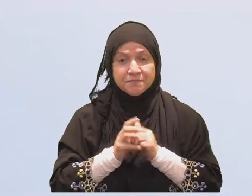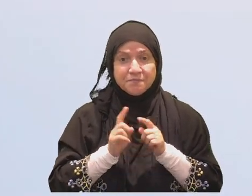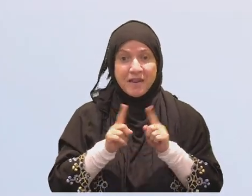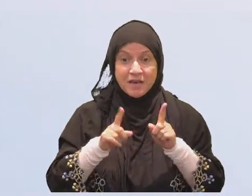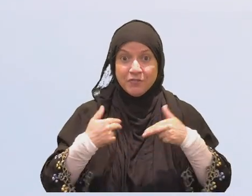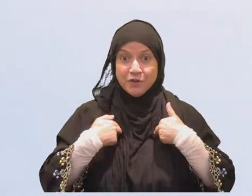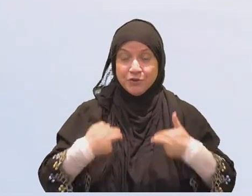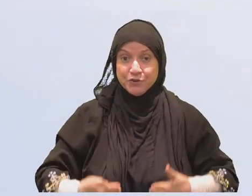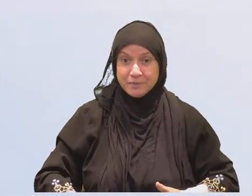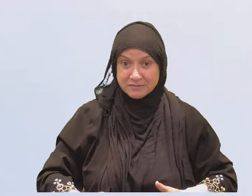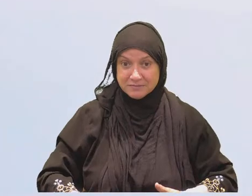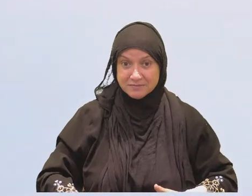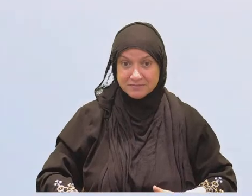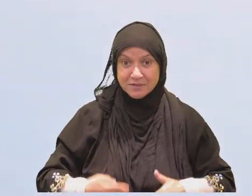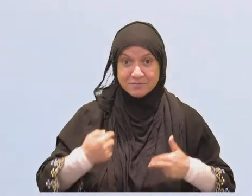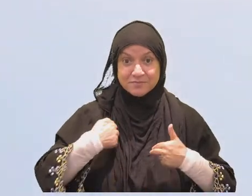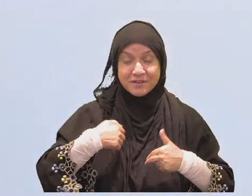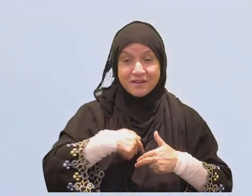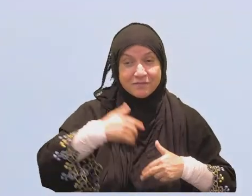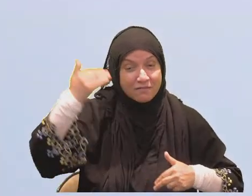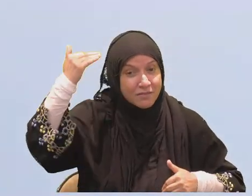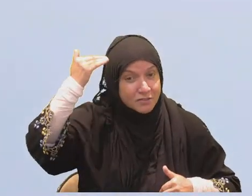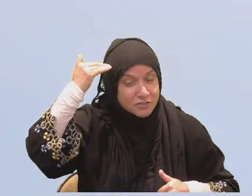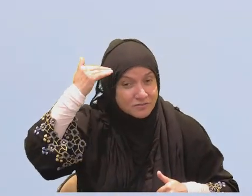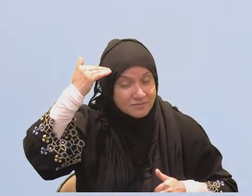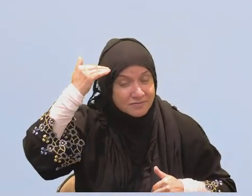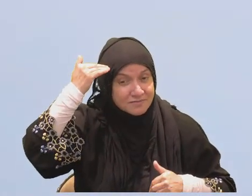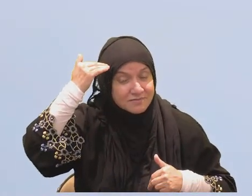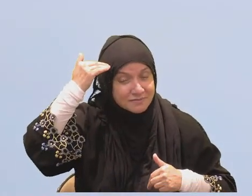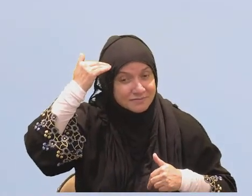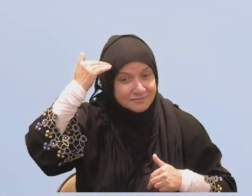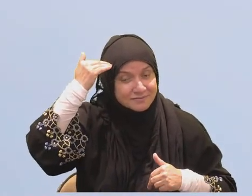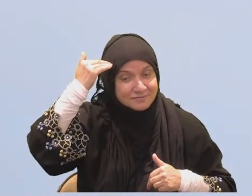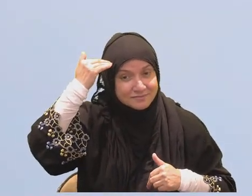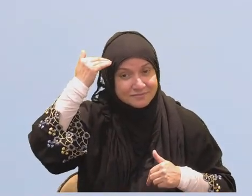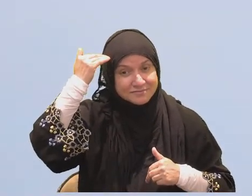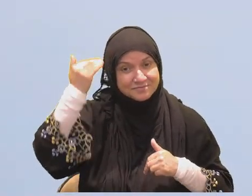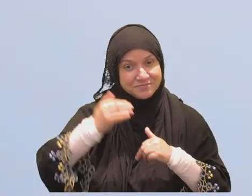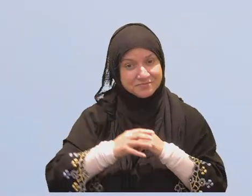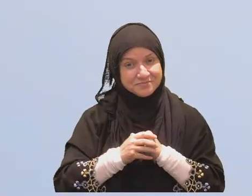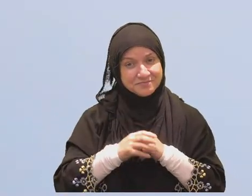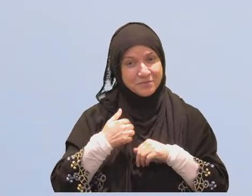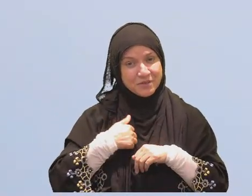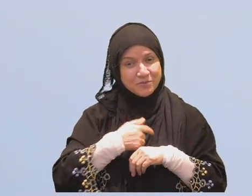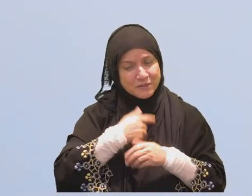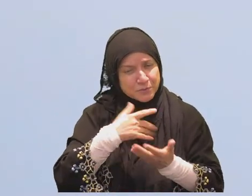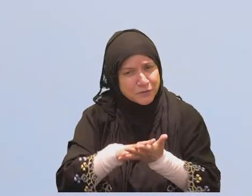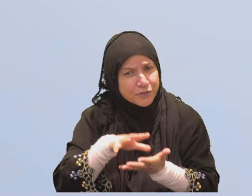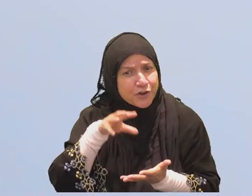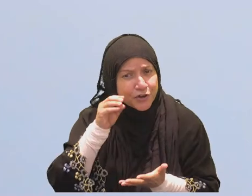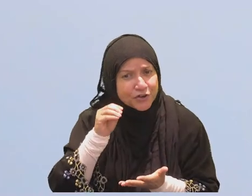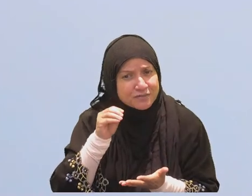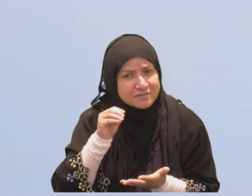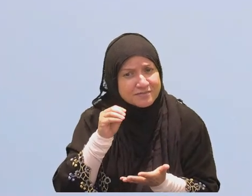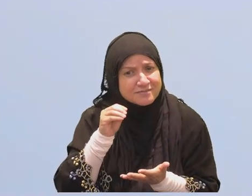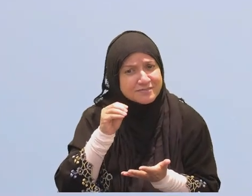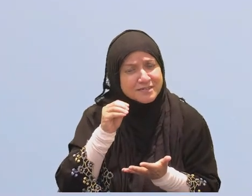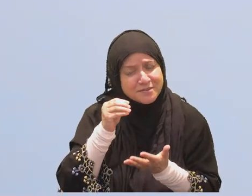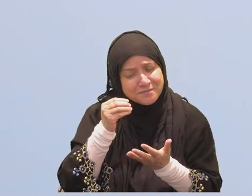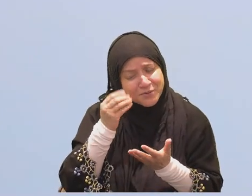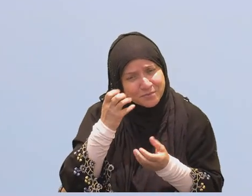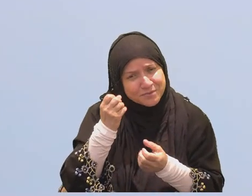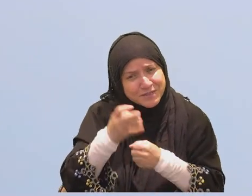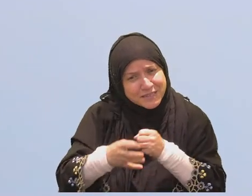grows, leads some people to arrogantly assume they no longer need divine guidance. Oh, that was